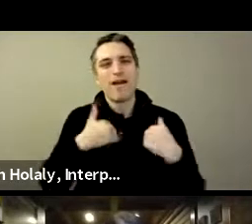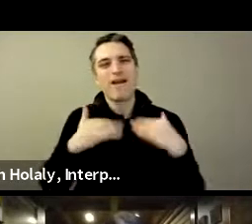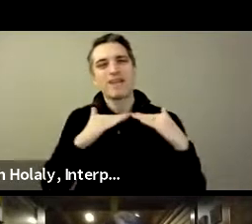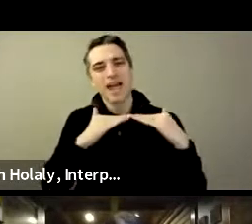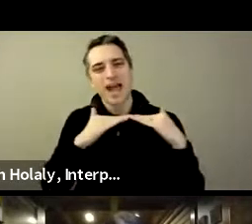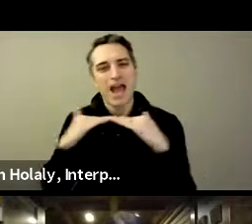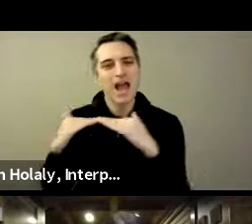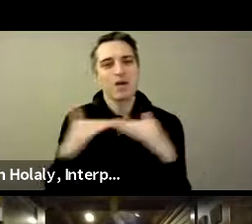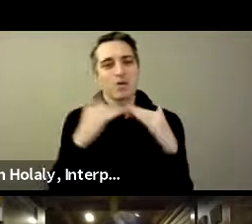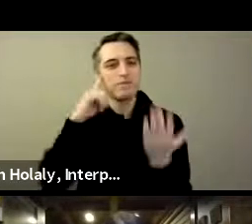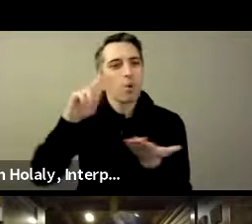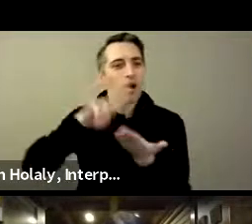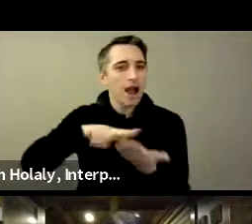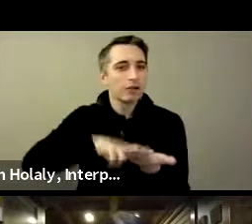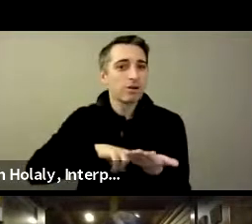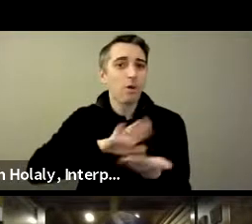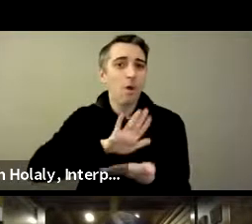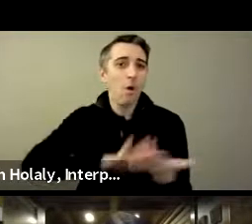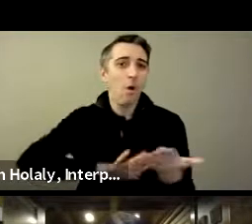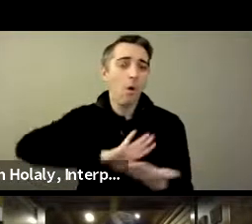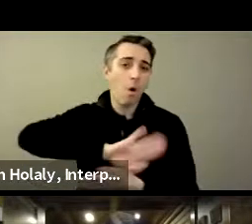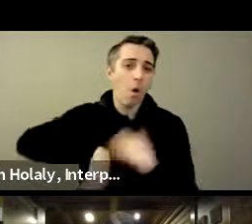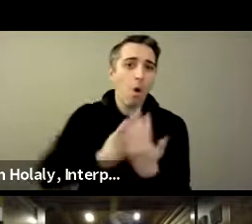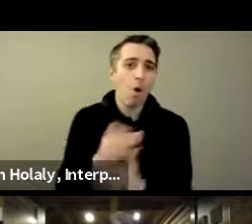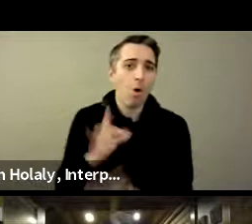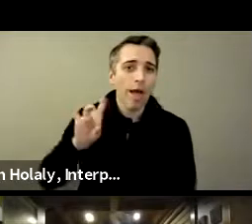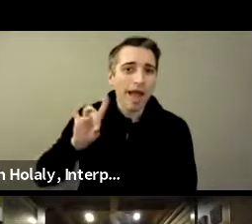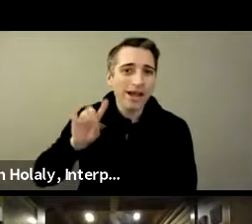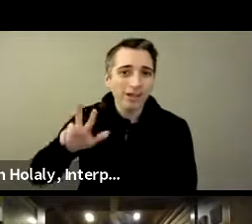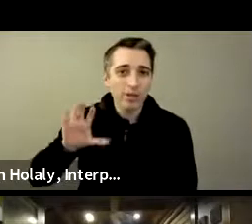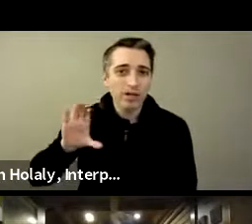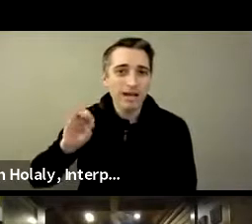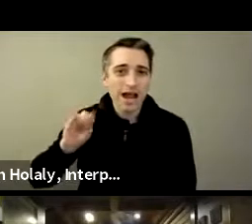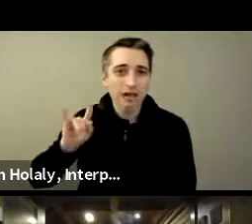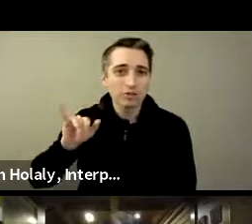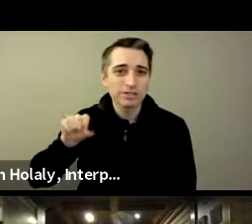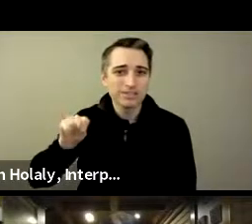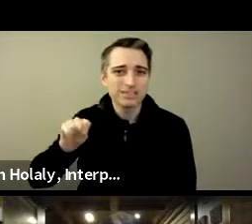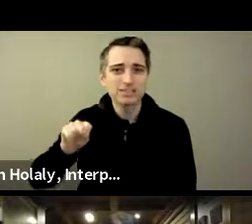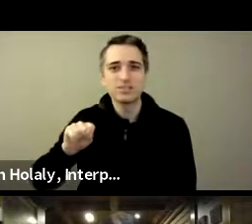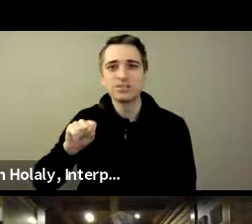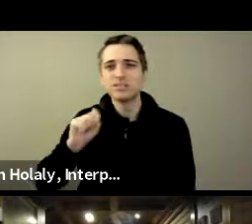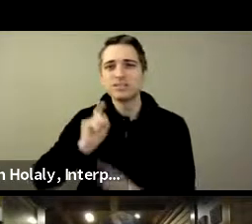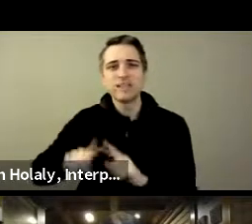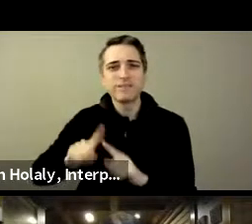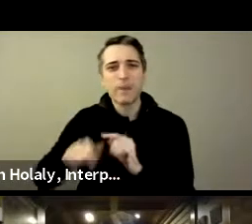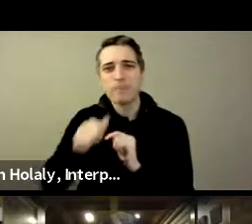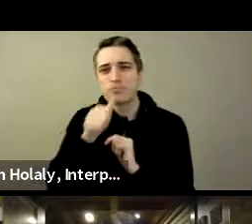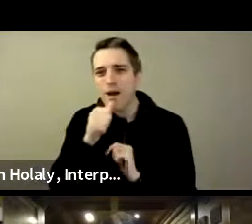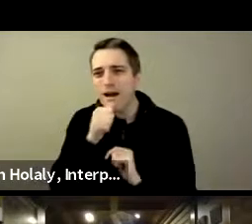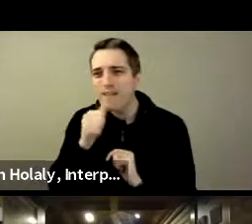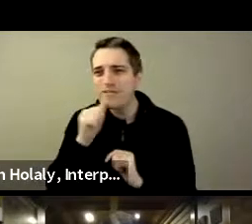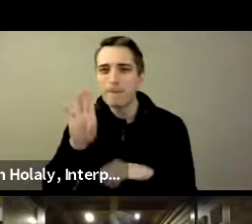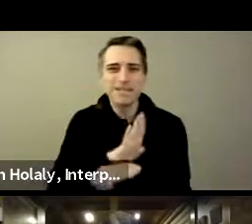it comes to these particular municipalities and private sector businesses receiving